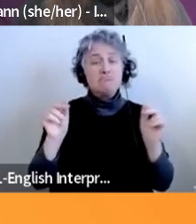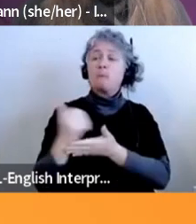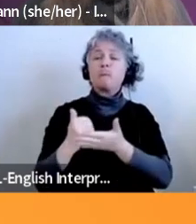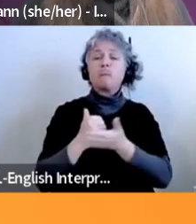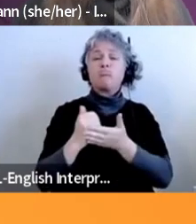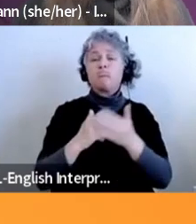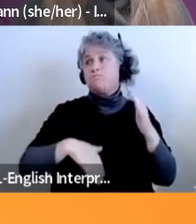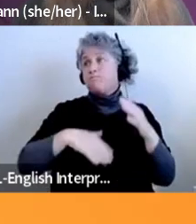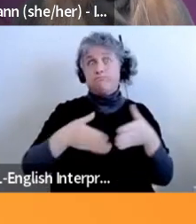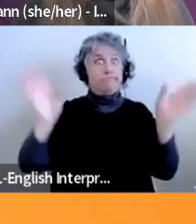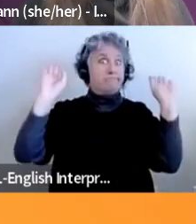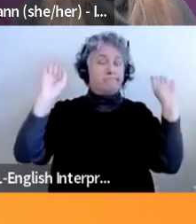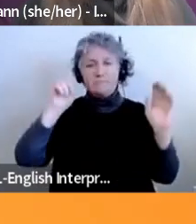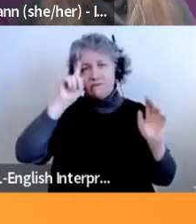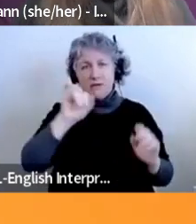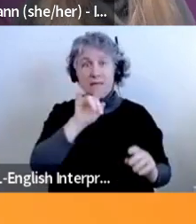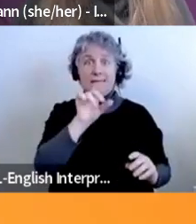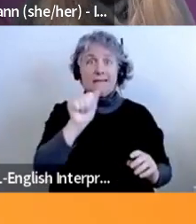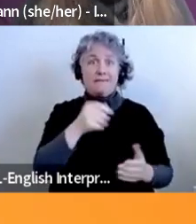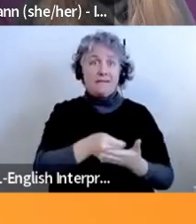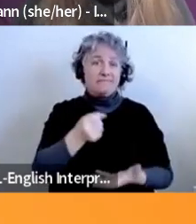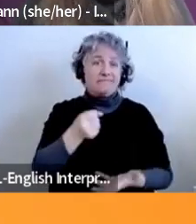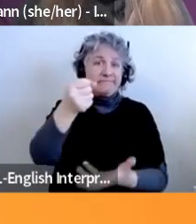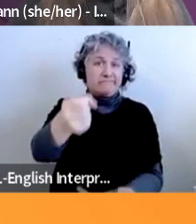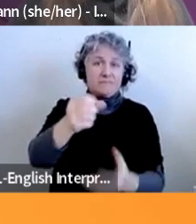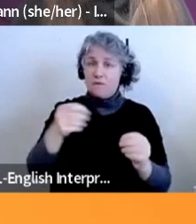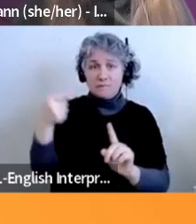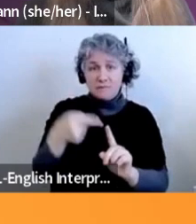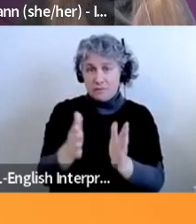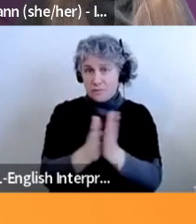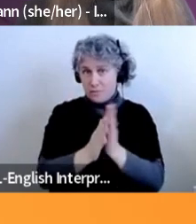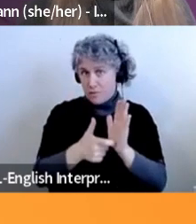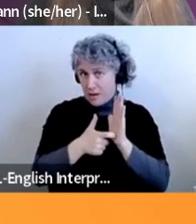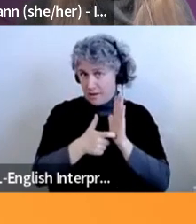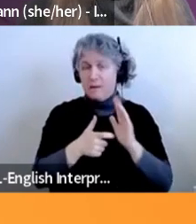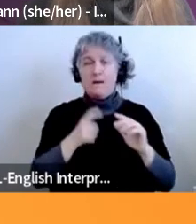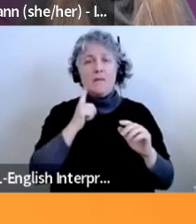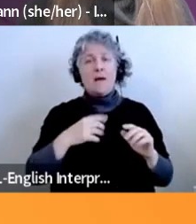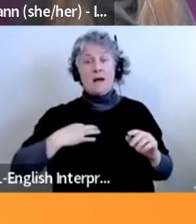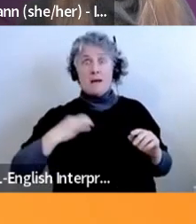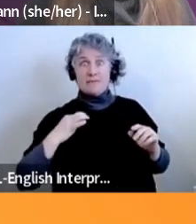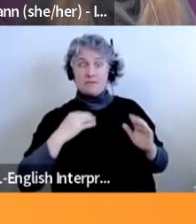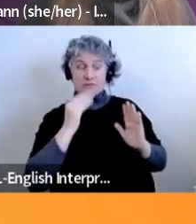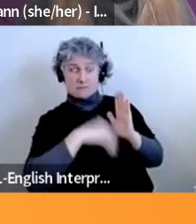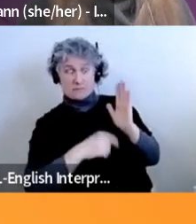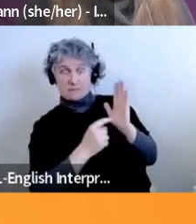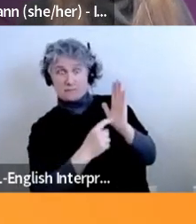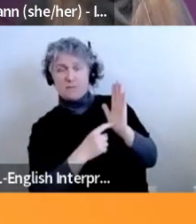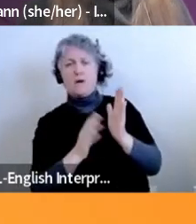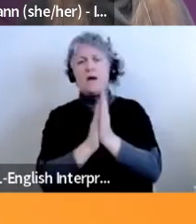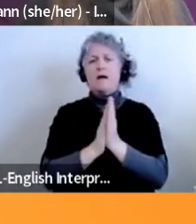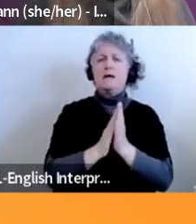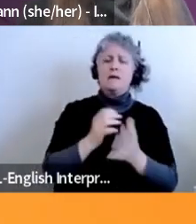IDEA Fund. No specific requirement there, but you will be asked on the application form to explain the impact that the